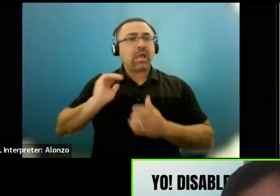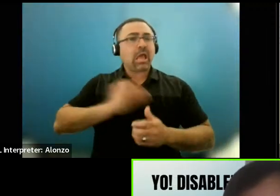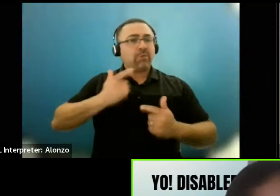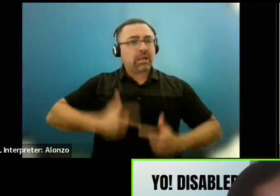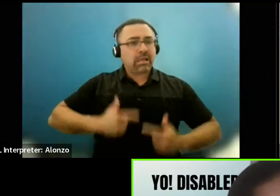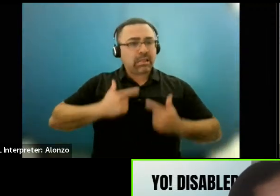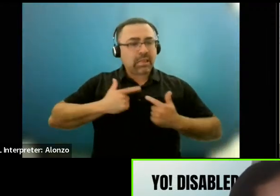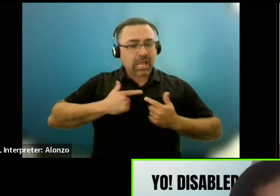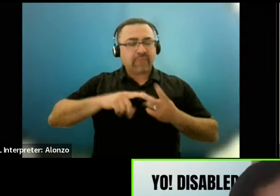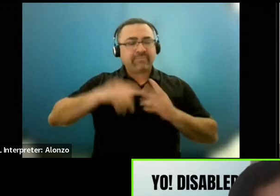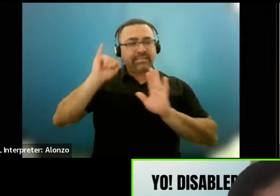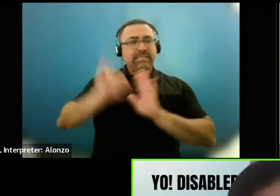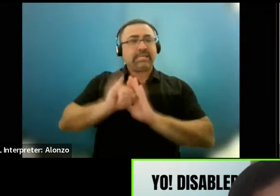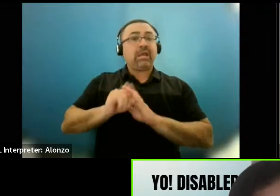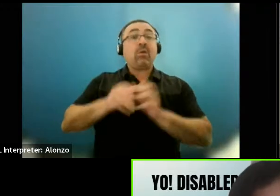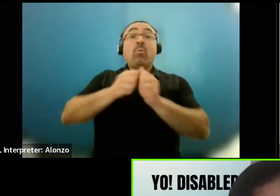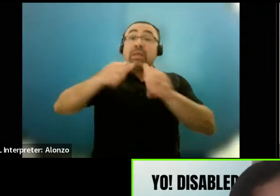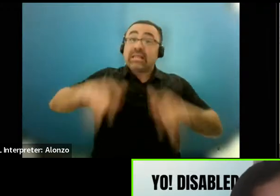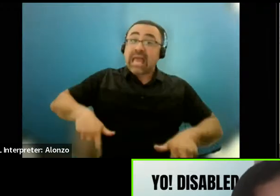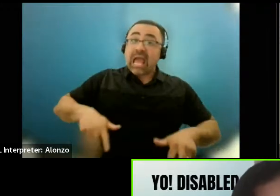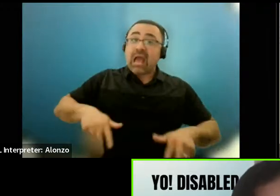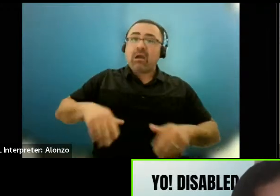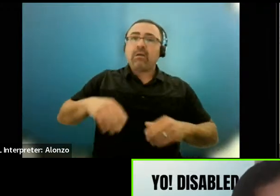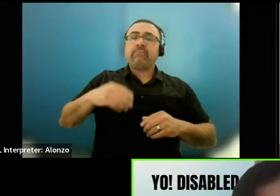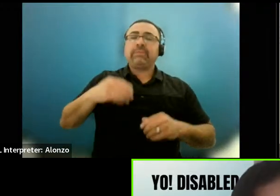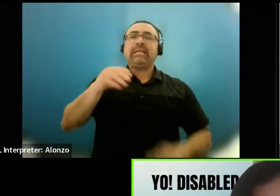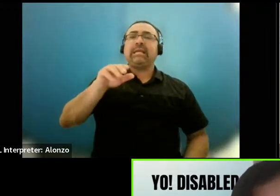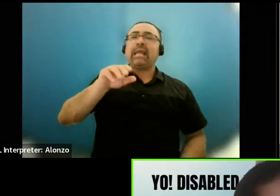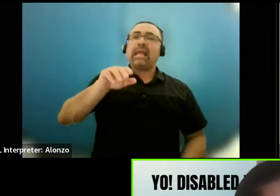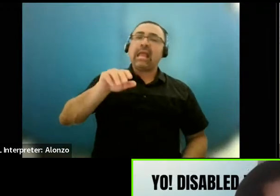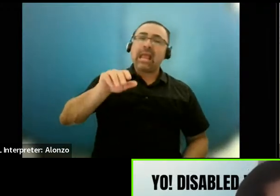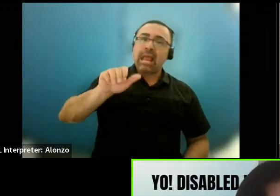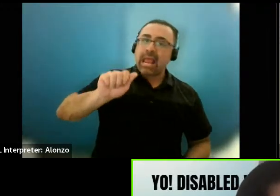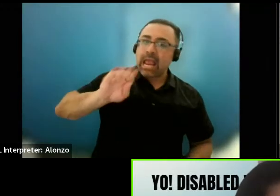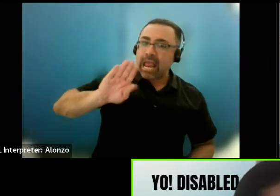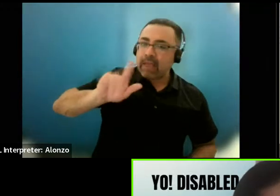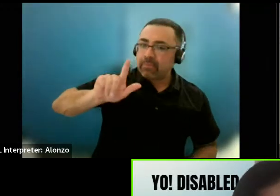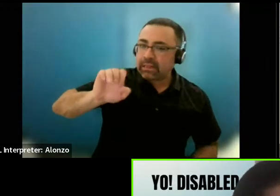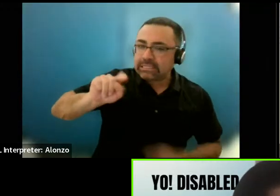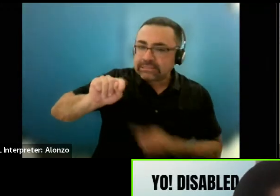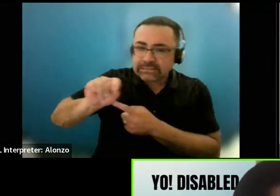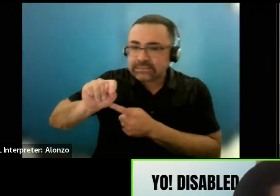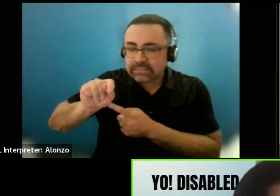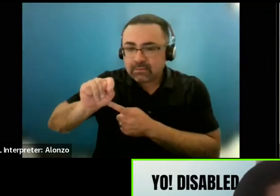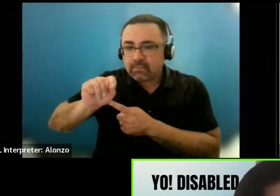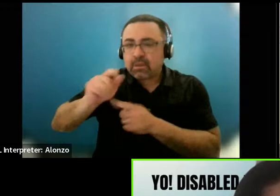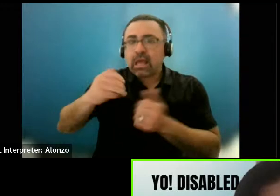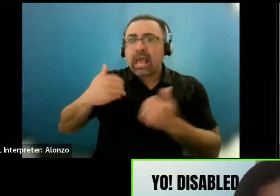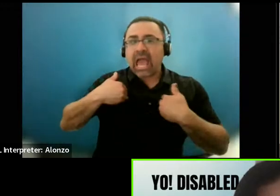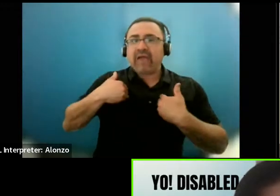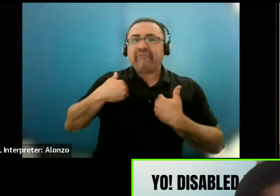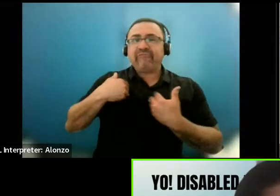and identities without being ableist, but instead creating a more inclusive space?